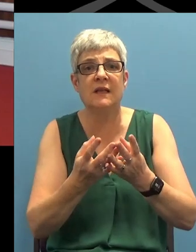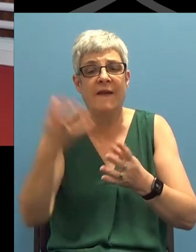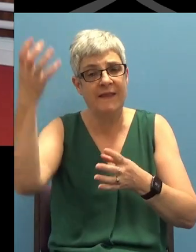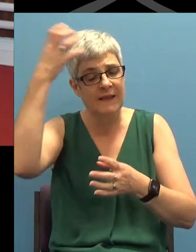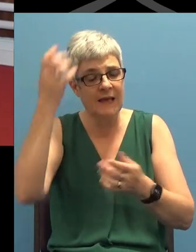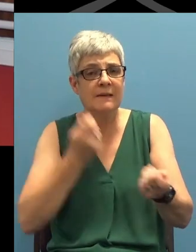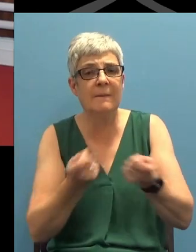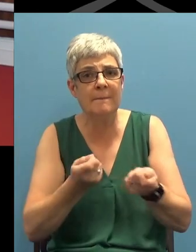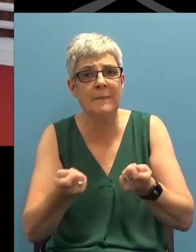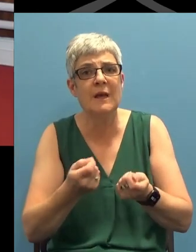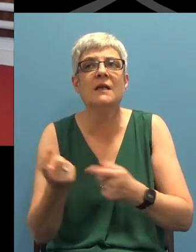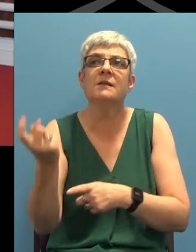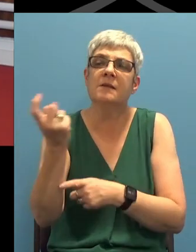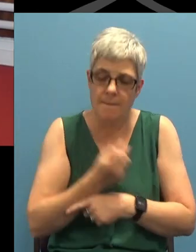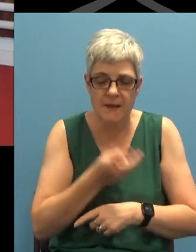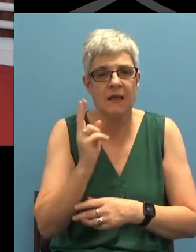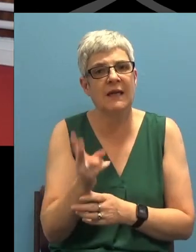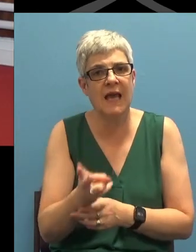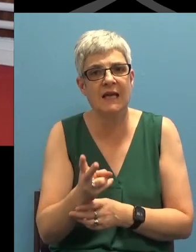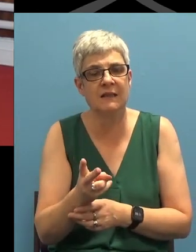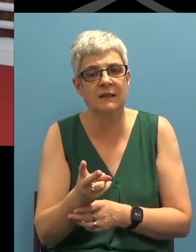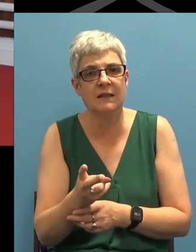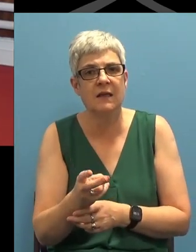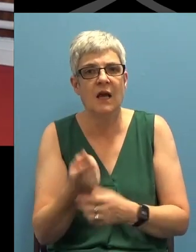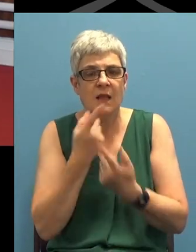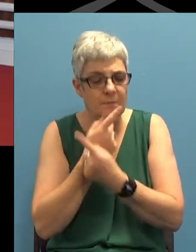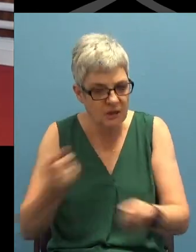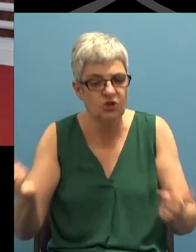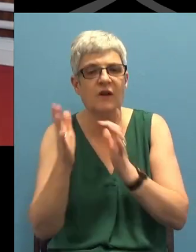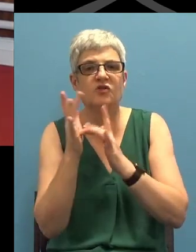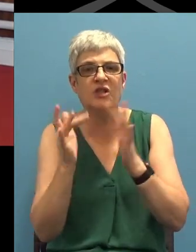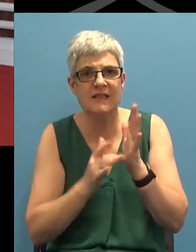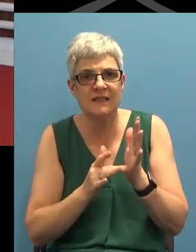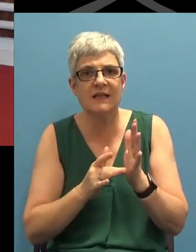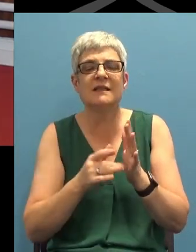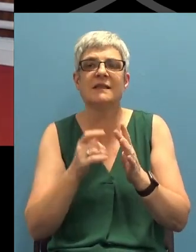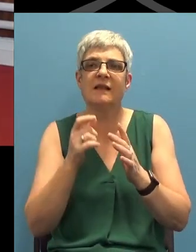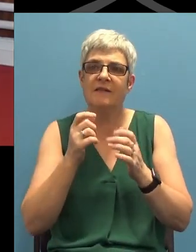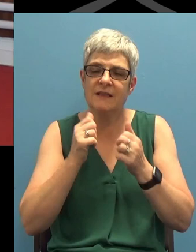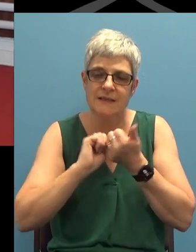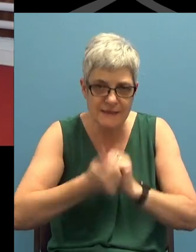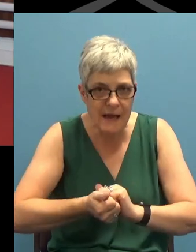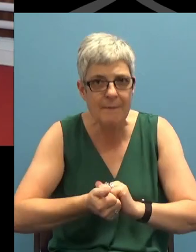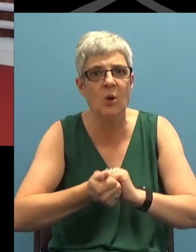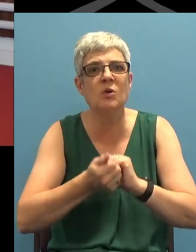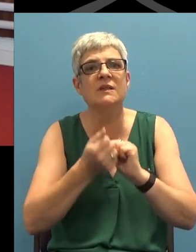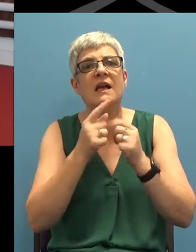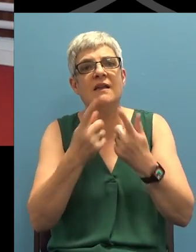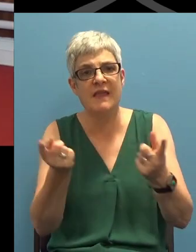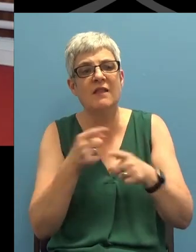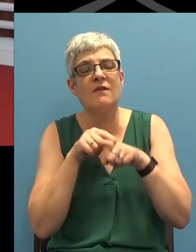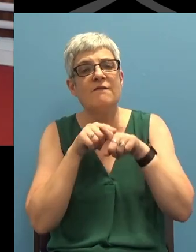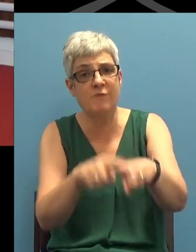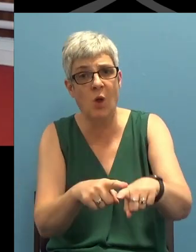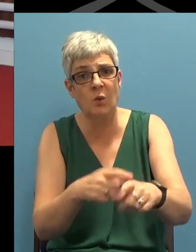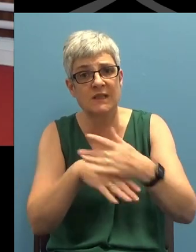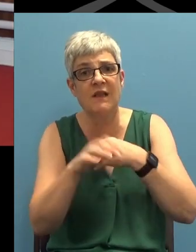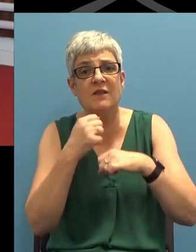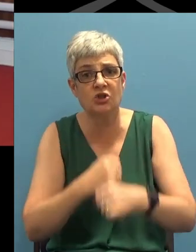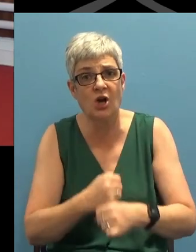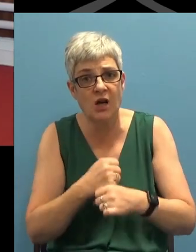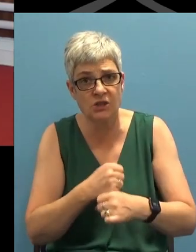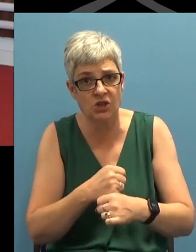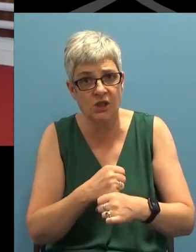And the mission of Jesus, chapter 9, the mission of the disciples, chapter then, and then that given to the followers, the church,